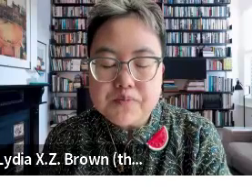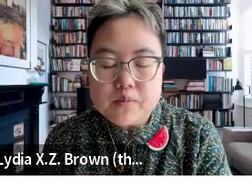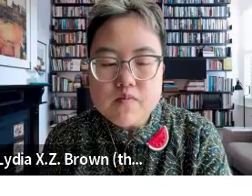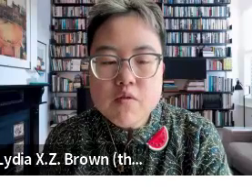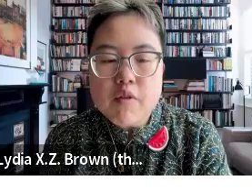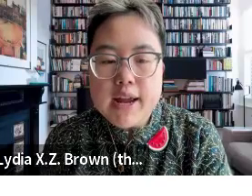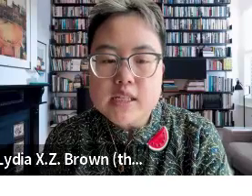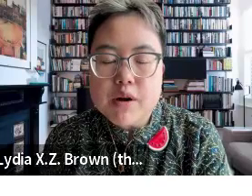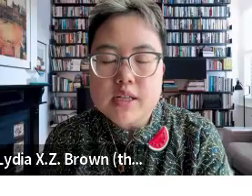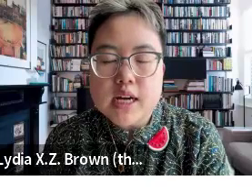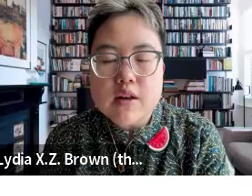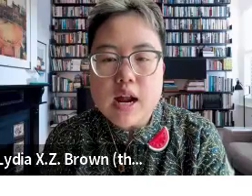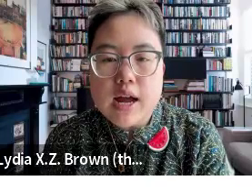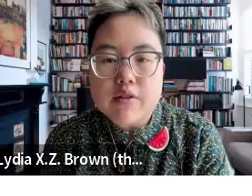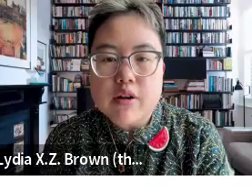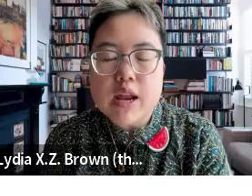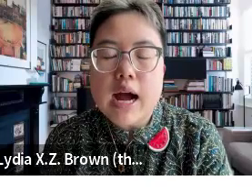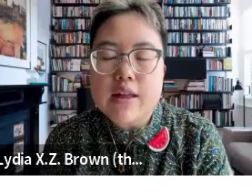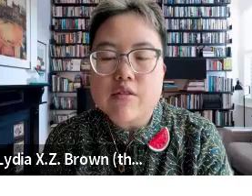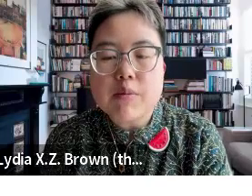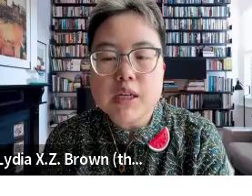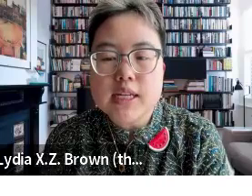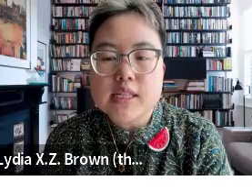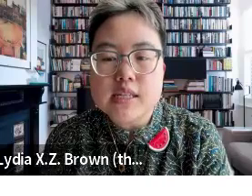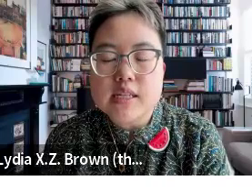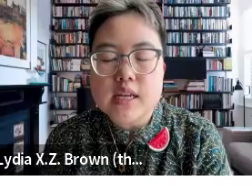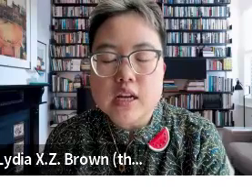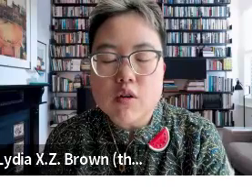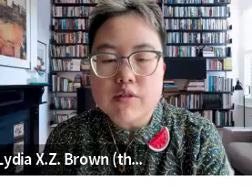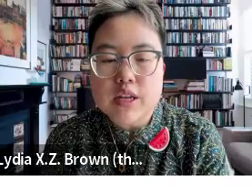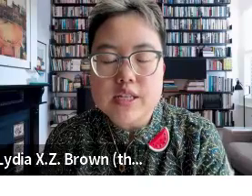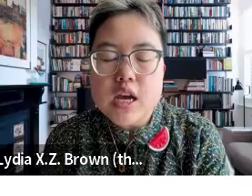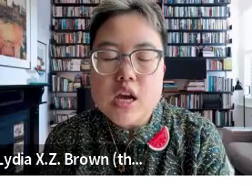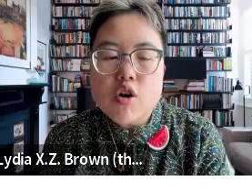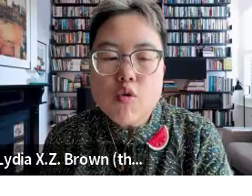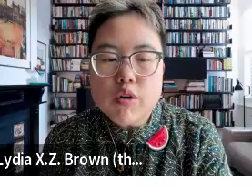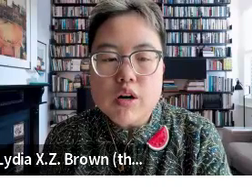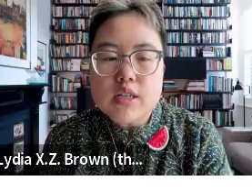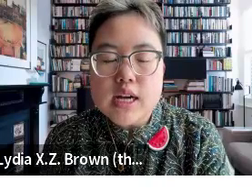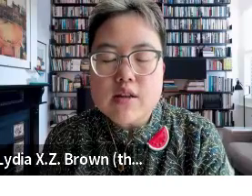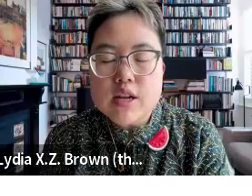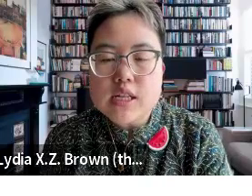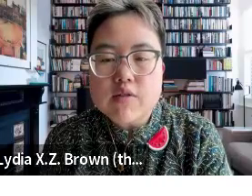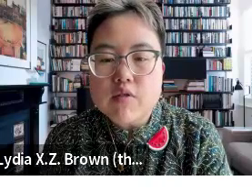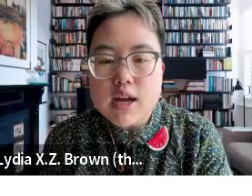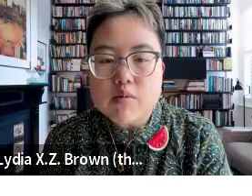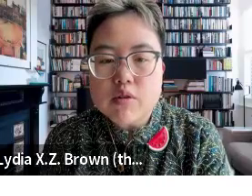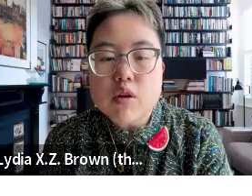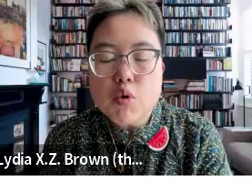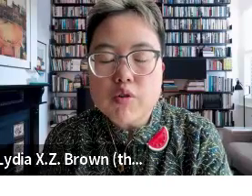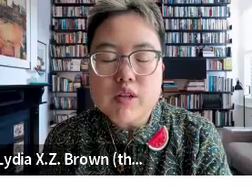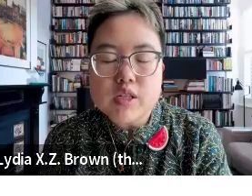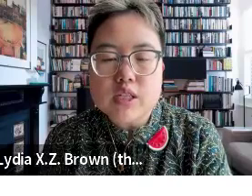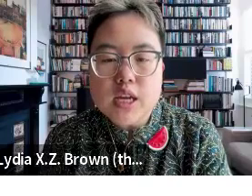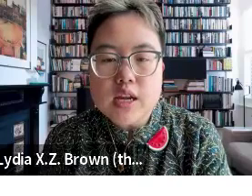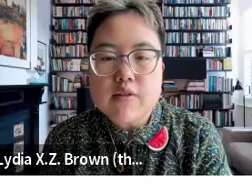realms, reliance upon data that either replicates existing inequalities or data that is unreliable